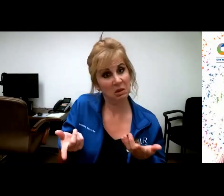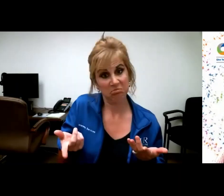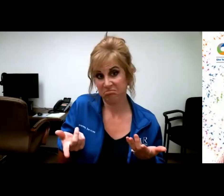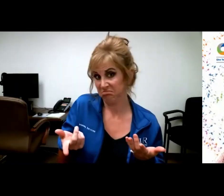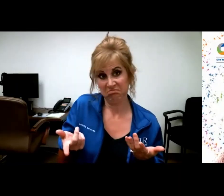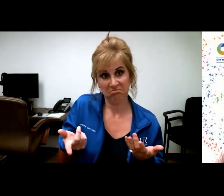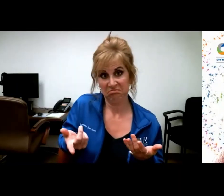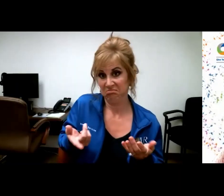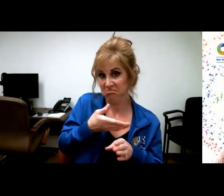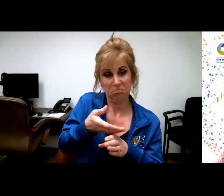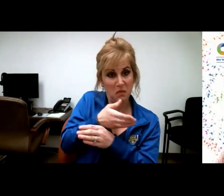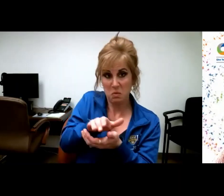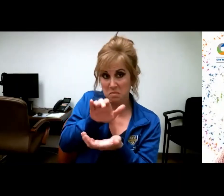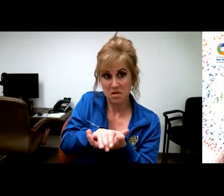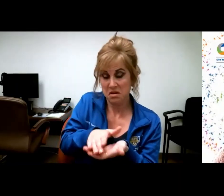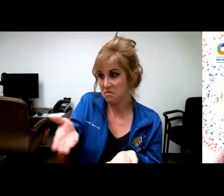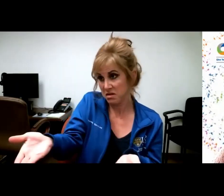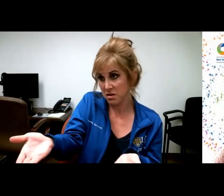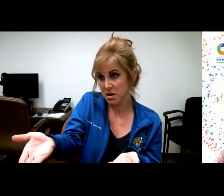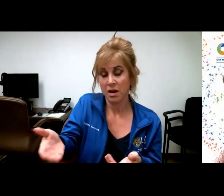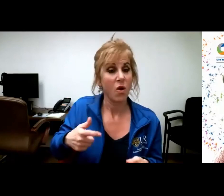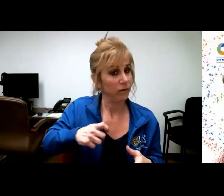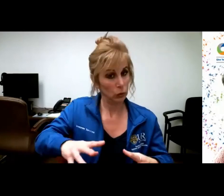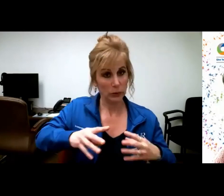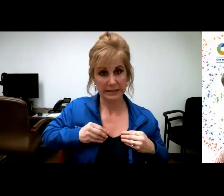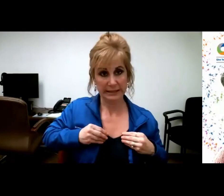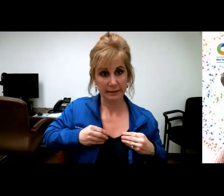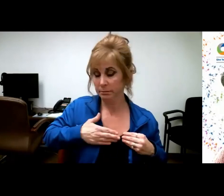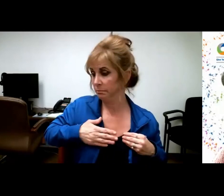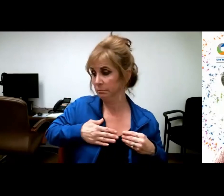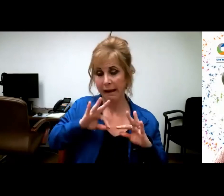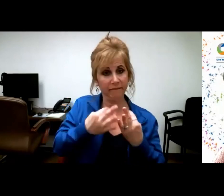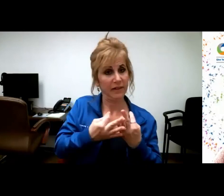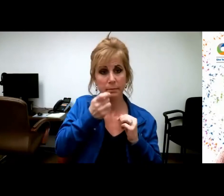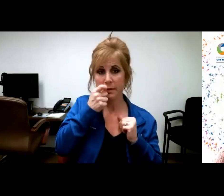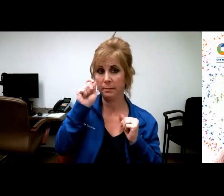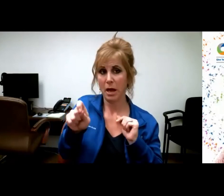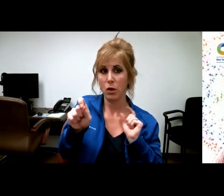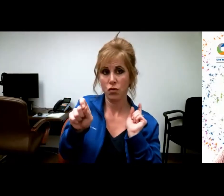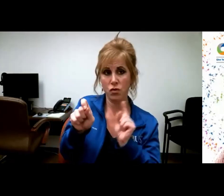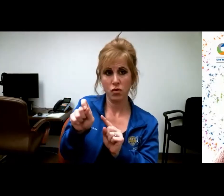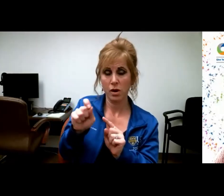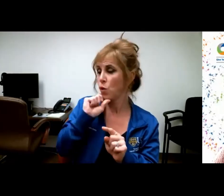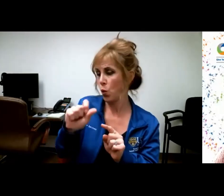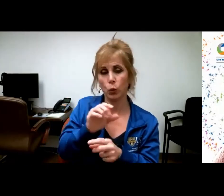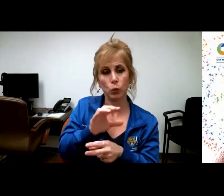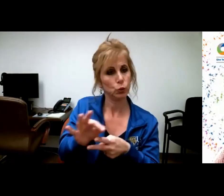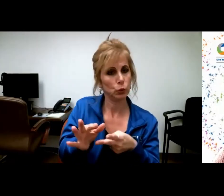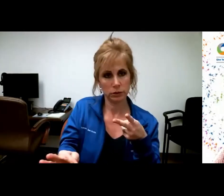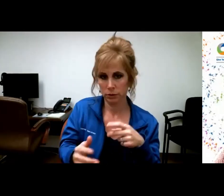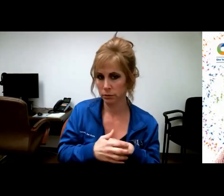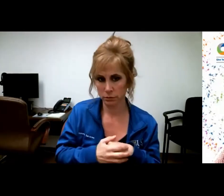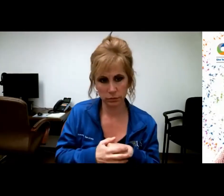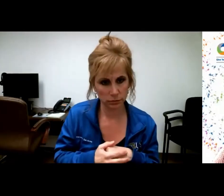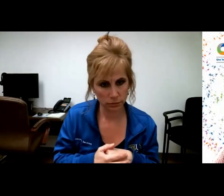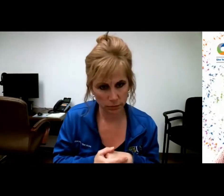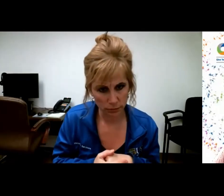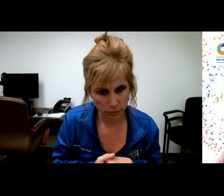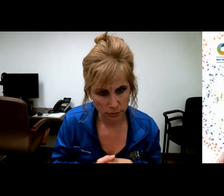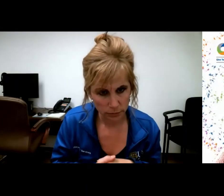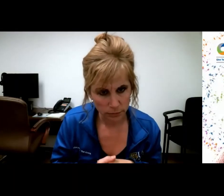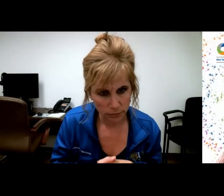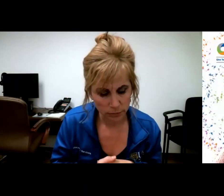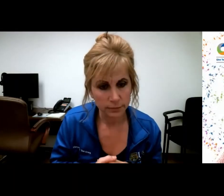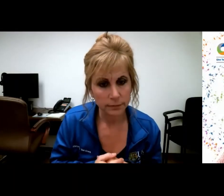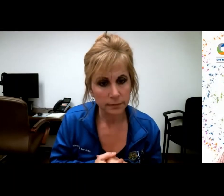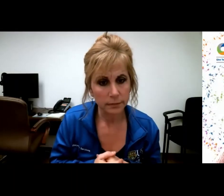way. And in this culture, once you turn 18, families are excluded. You really